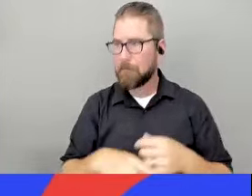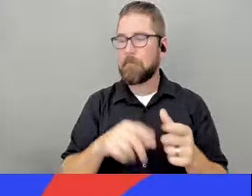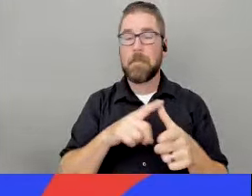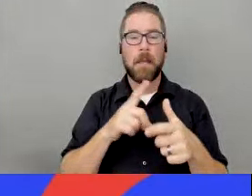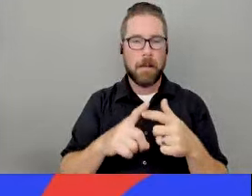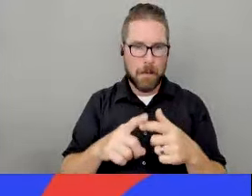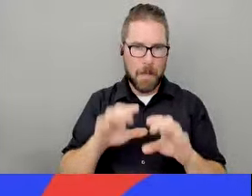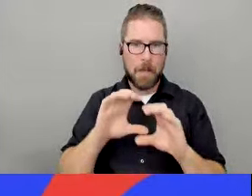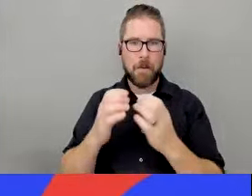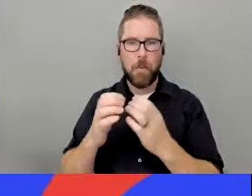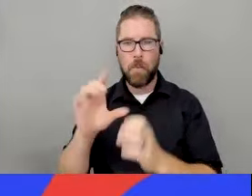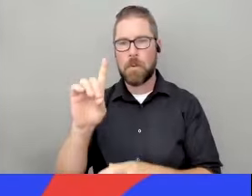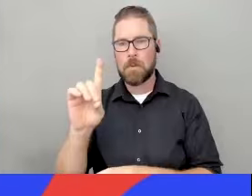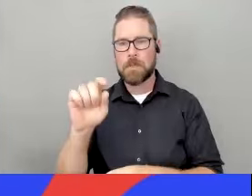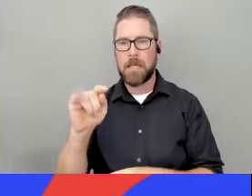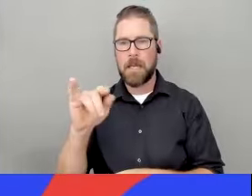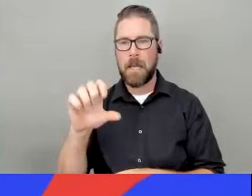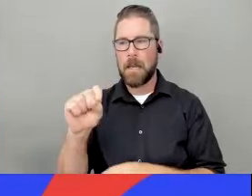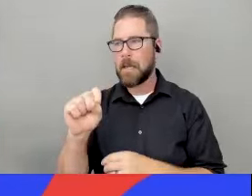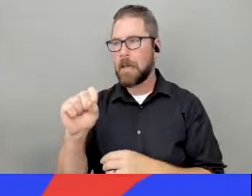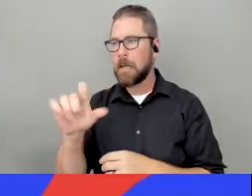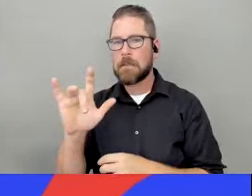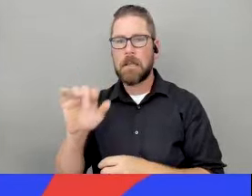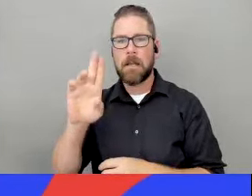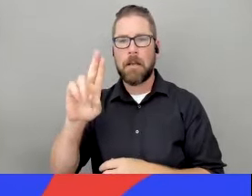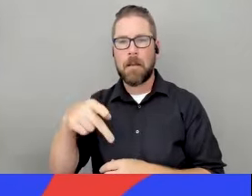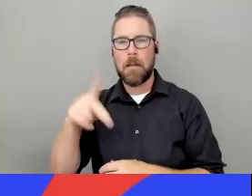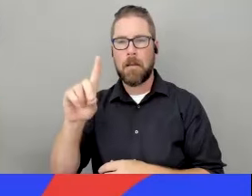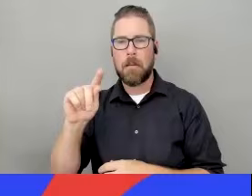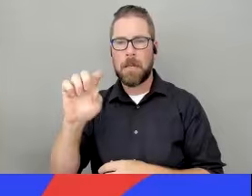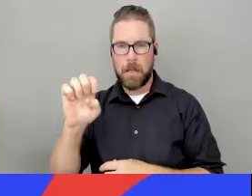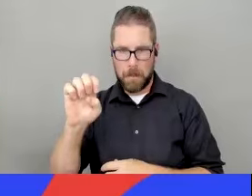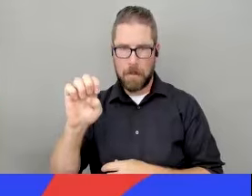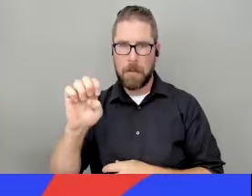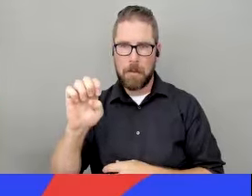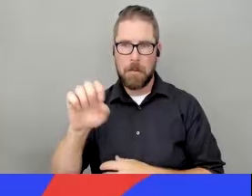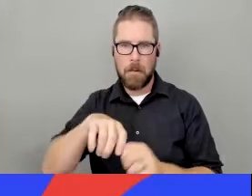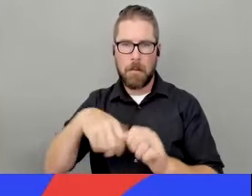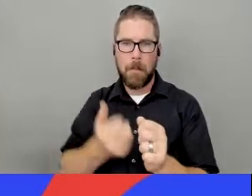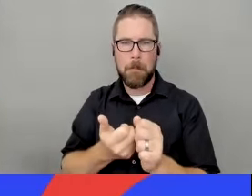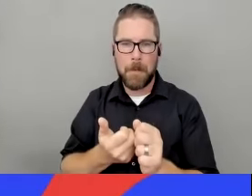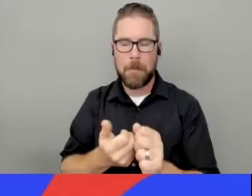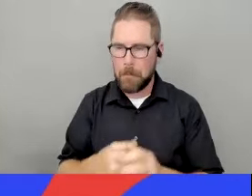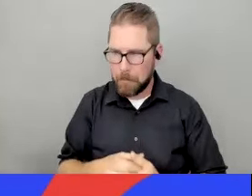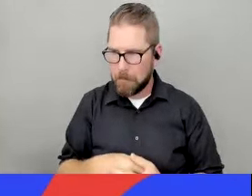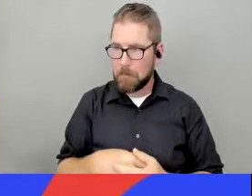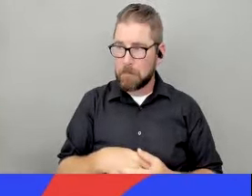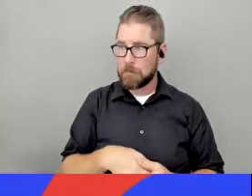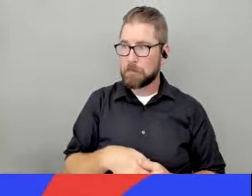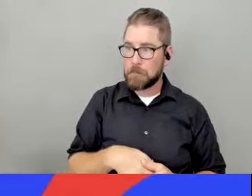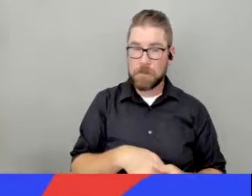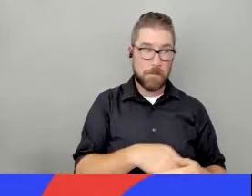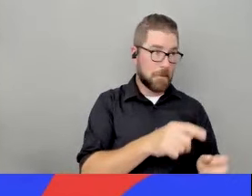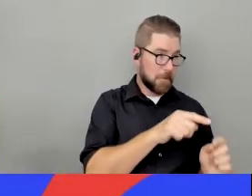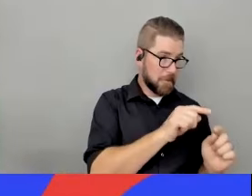course details. So saved it on the button page on the navigation tools. And then I